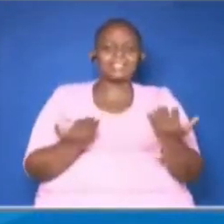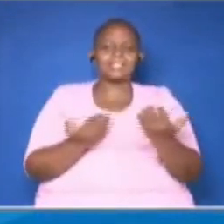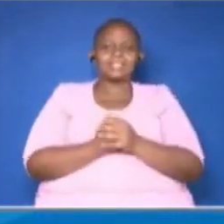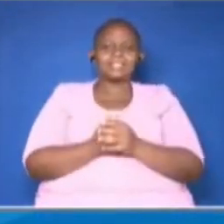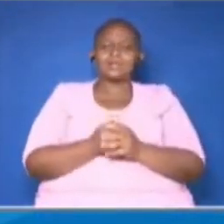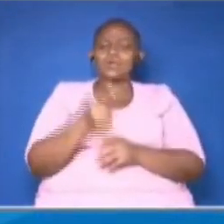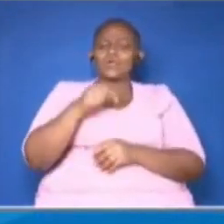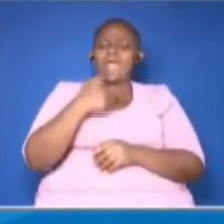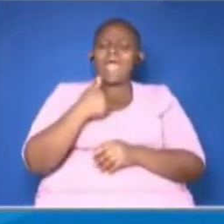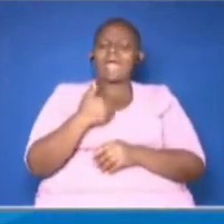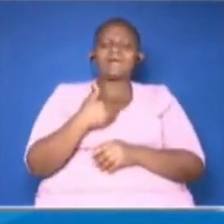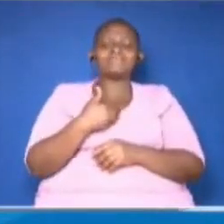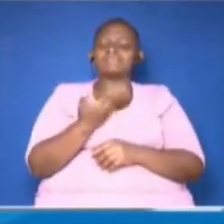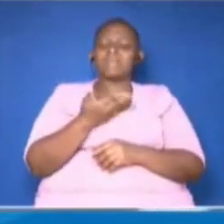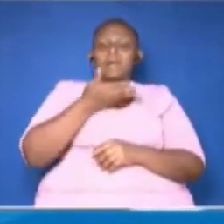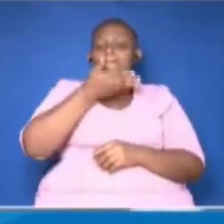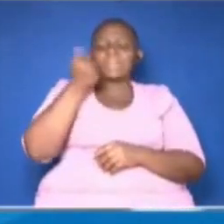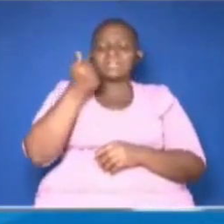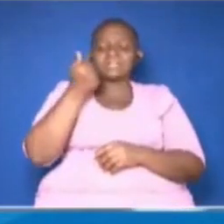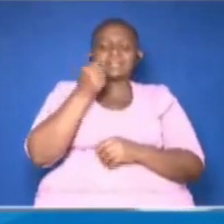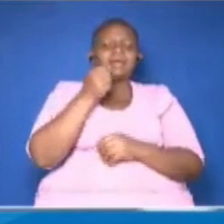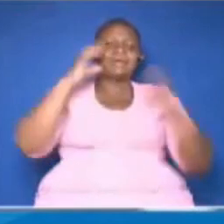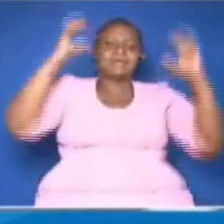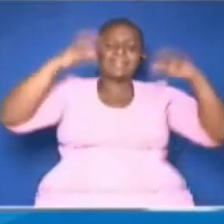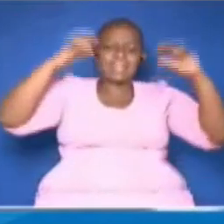the best rains in the last 10 years.